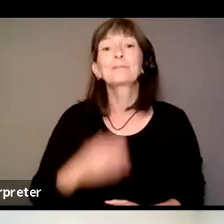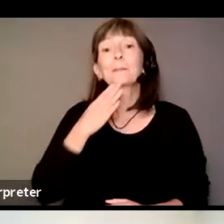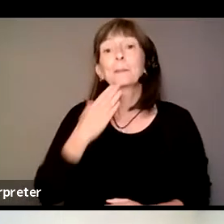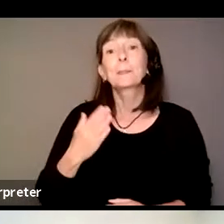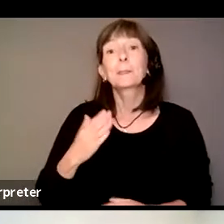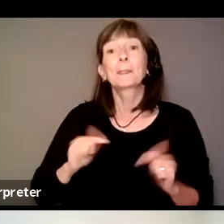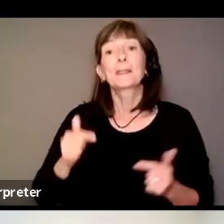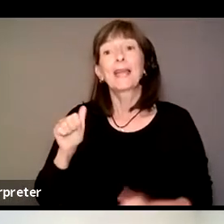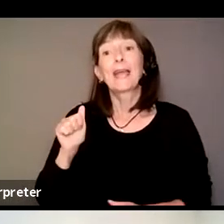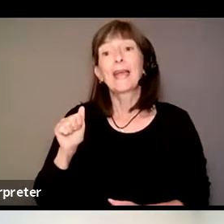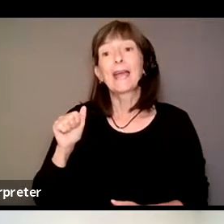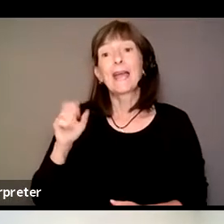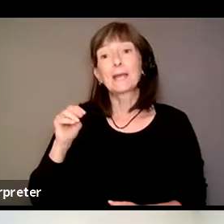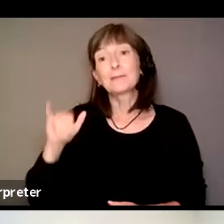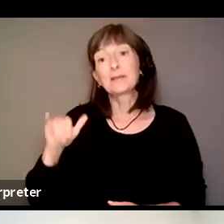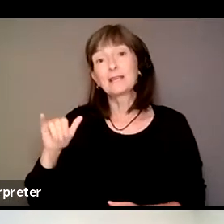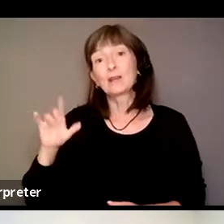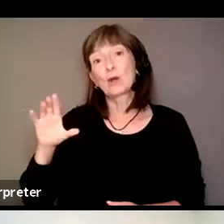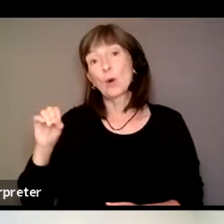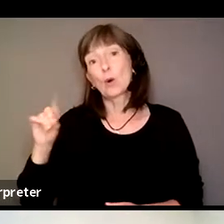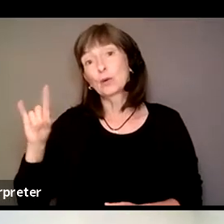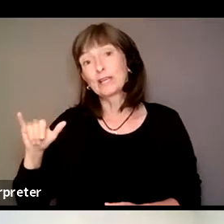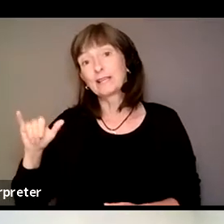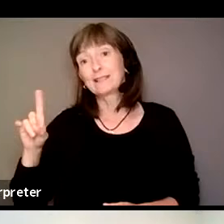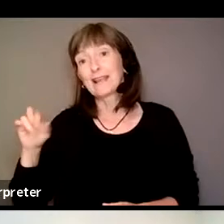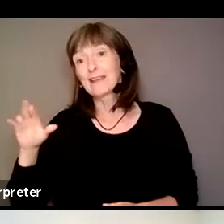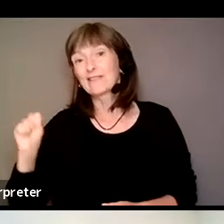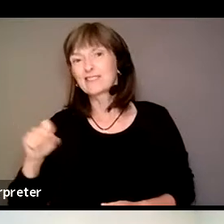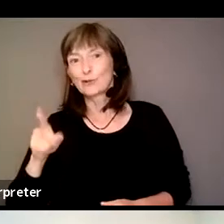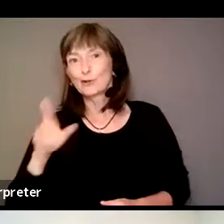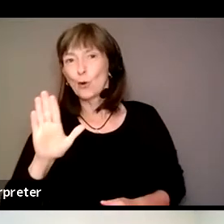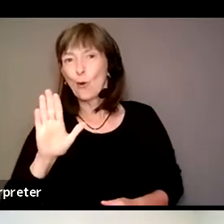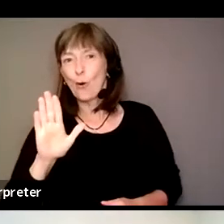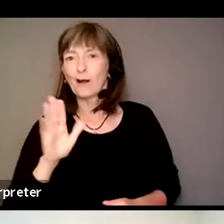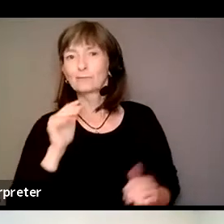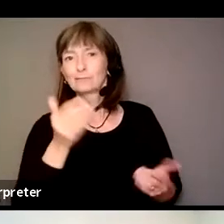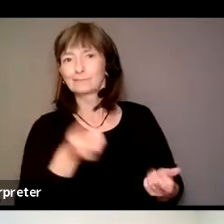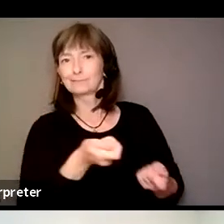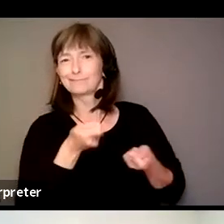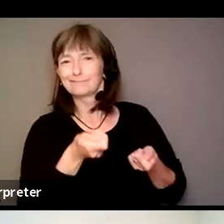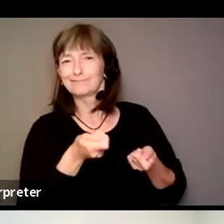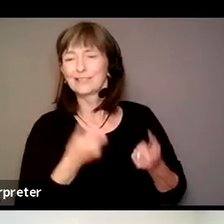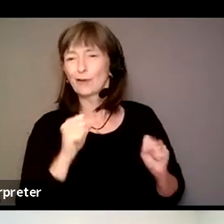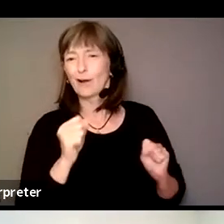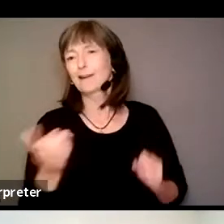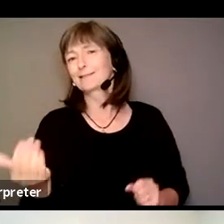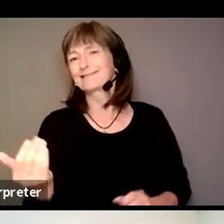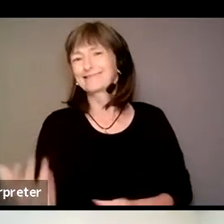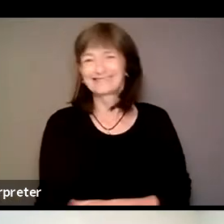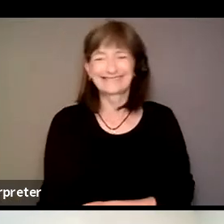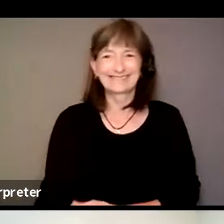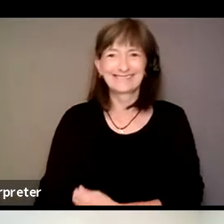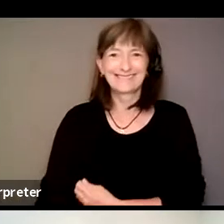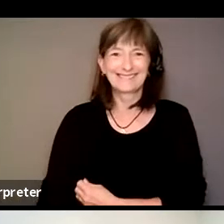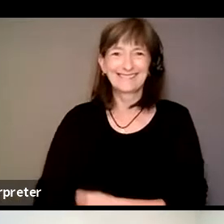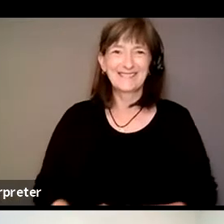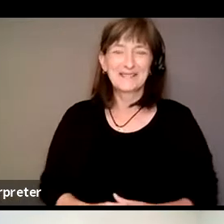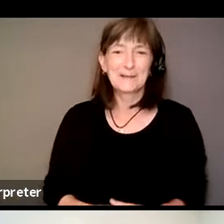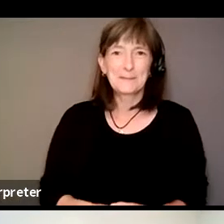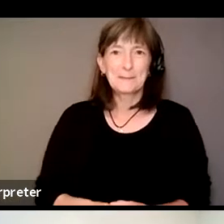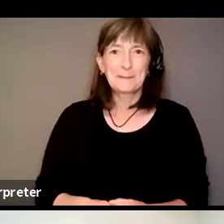Amy Coady-Davis, and you can make your pitch to get people to join the run for municipal